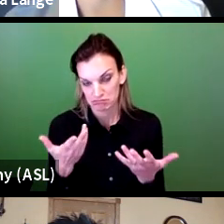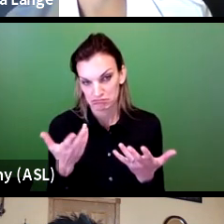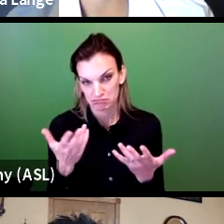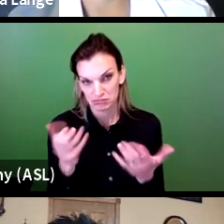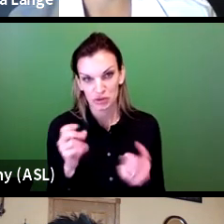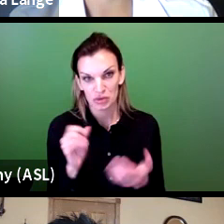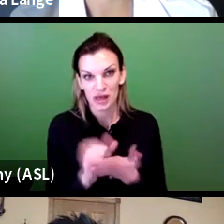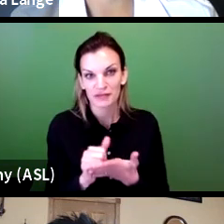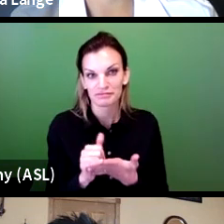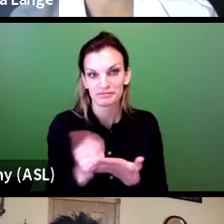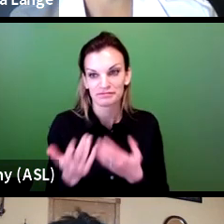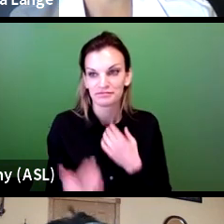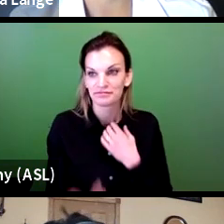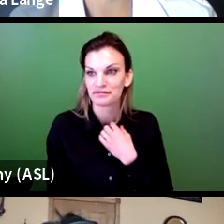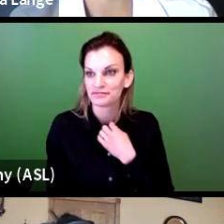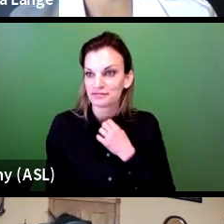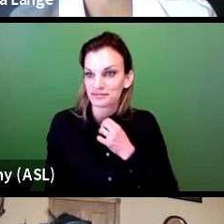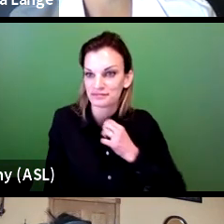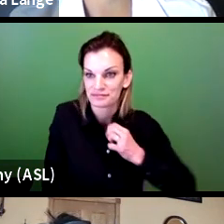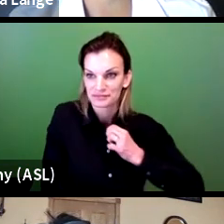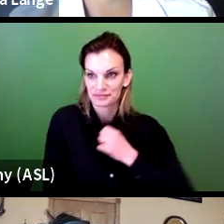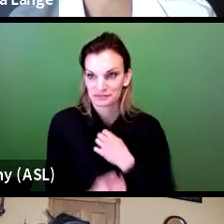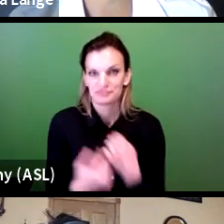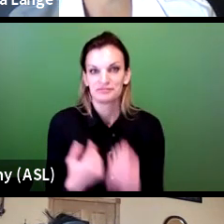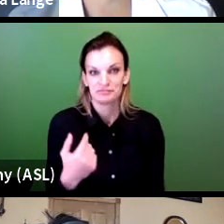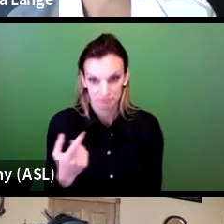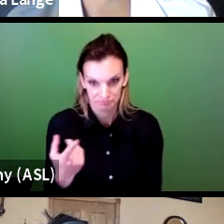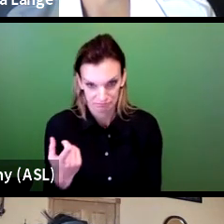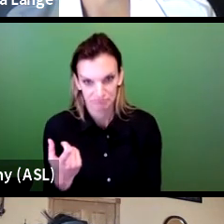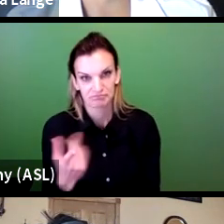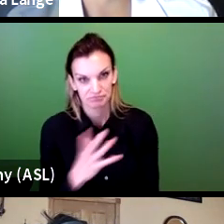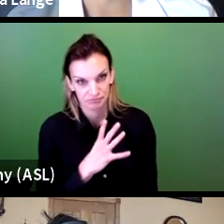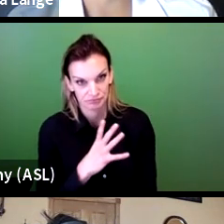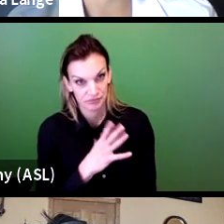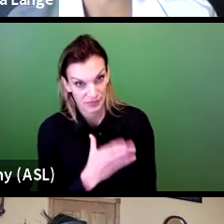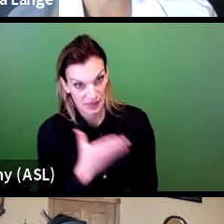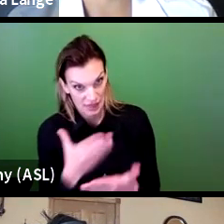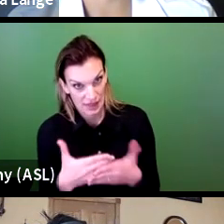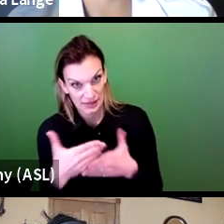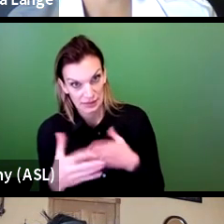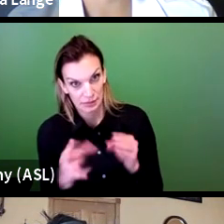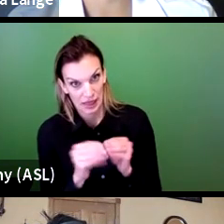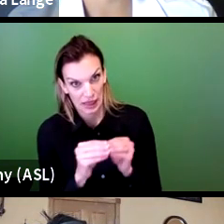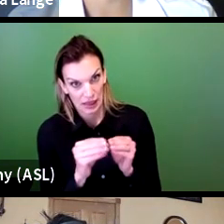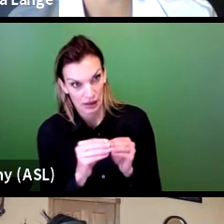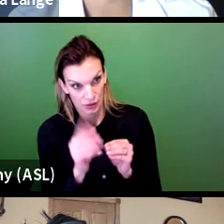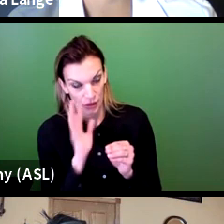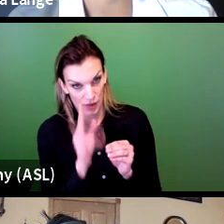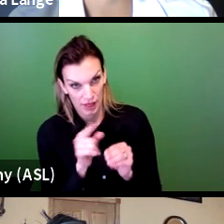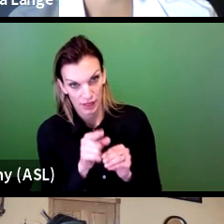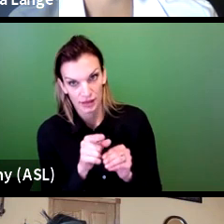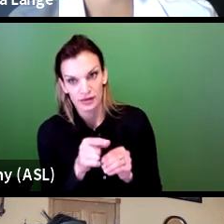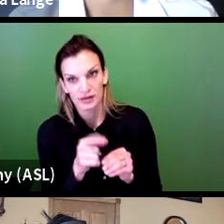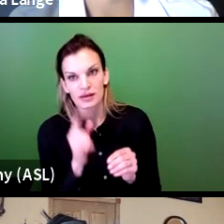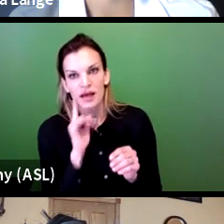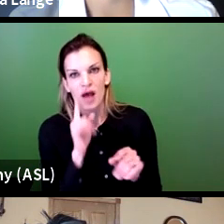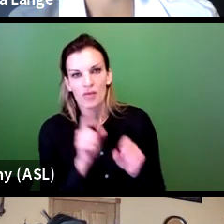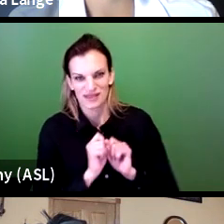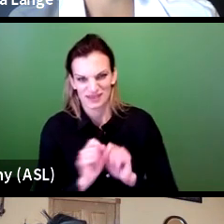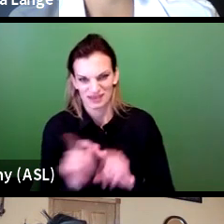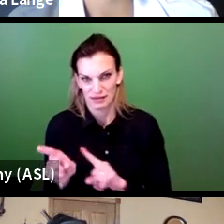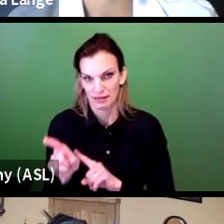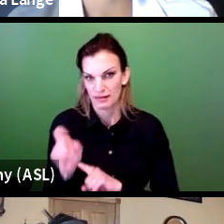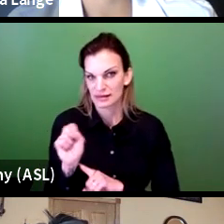can look at it next meeting. Okay, that's reasonable. You're going to bring it to the next meeting, or you're going to send it out previous to I'll send it to Sally and